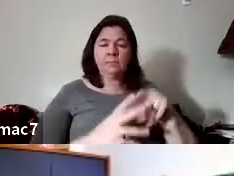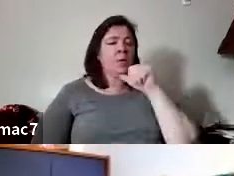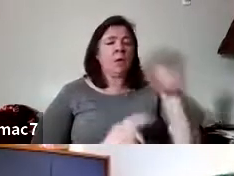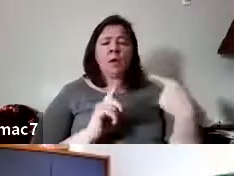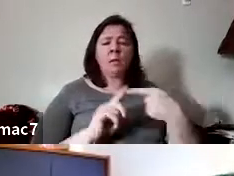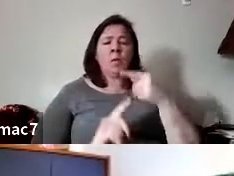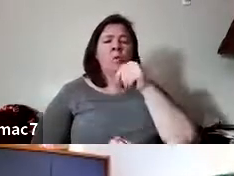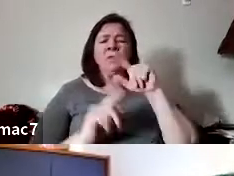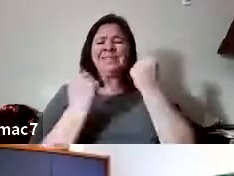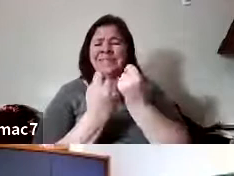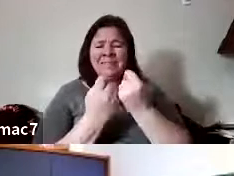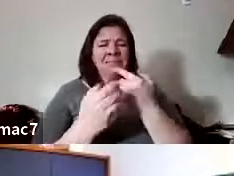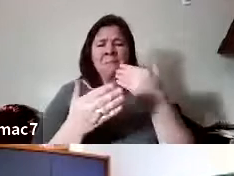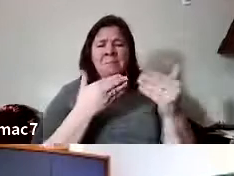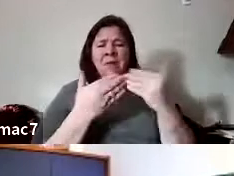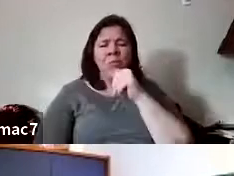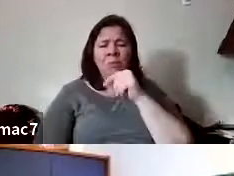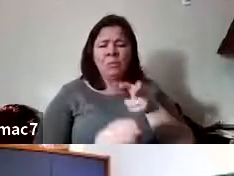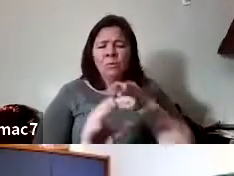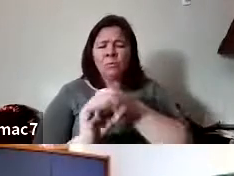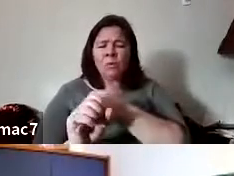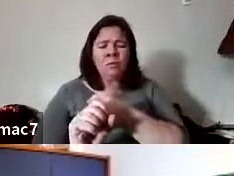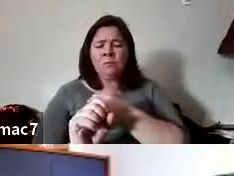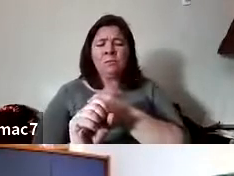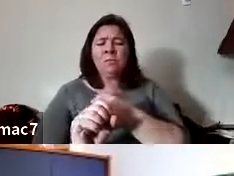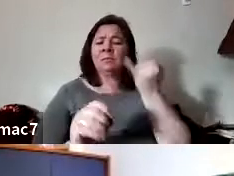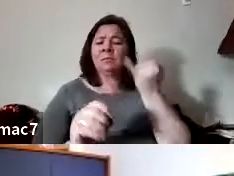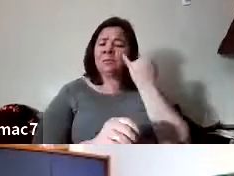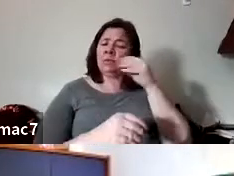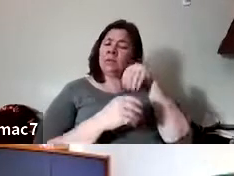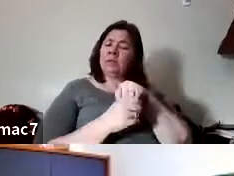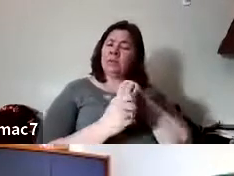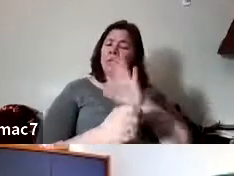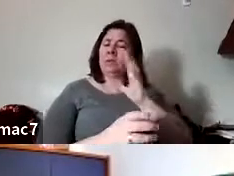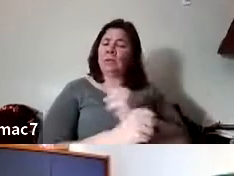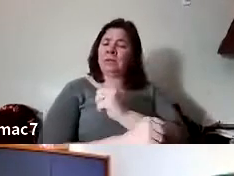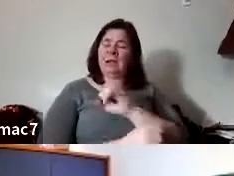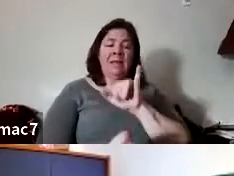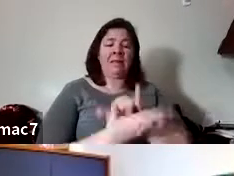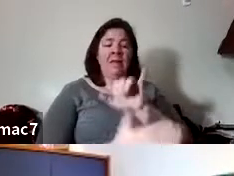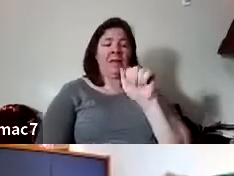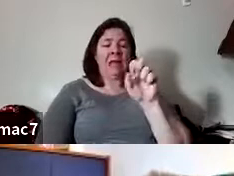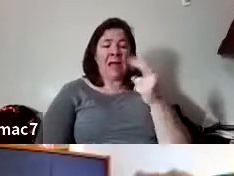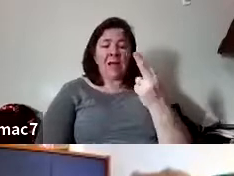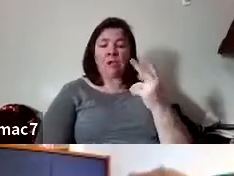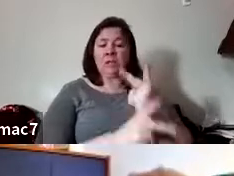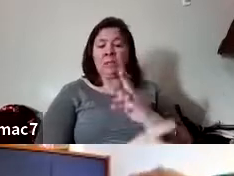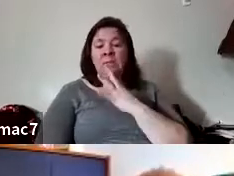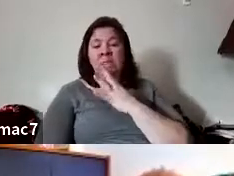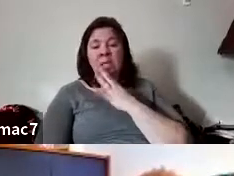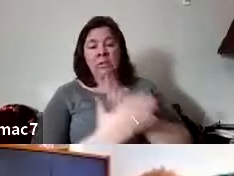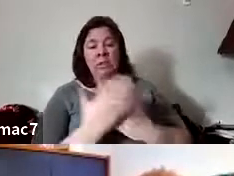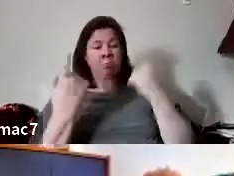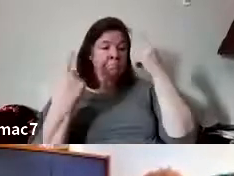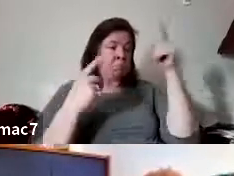whose team you're in. It doesn't matter when you join. As long as you're in, you will win. That's what Ash keeps saying. Some will just succeed